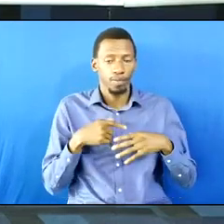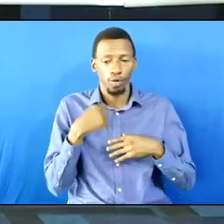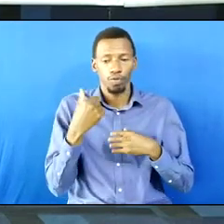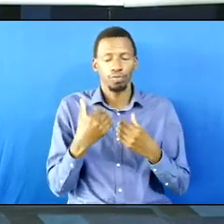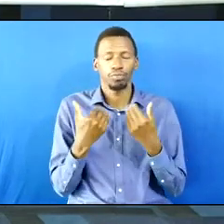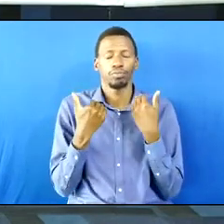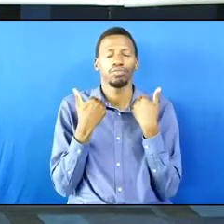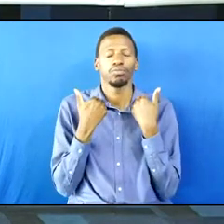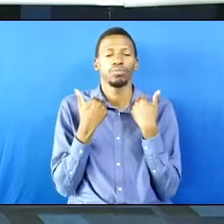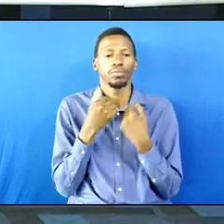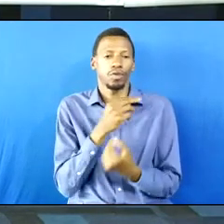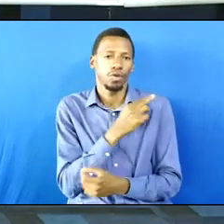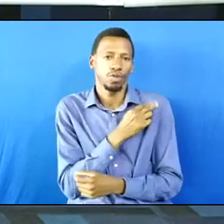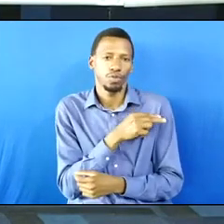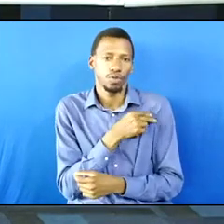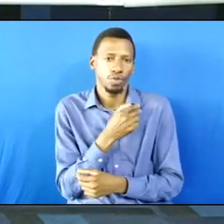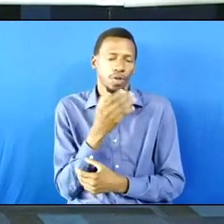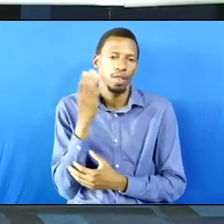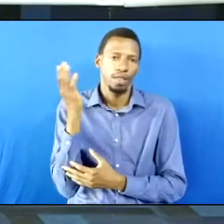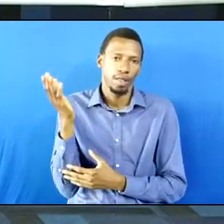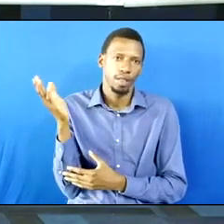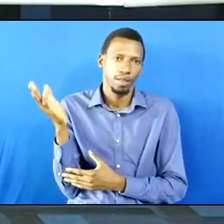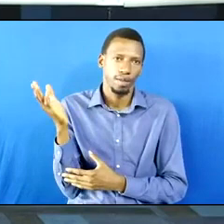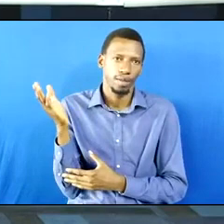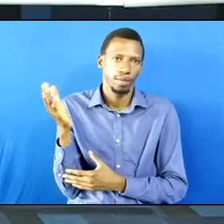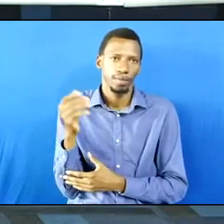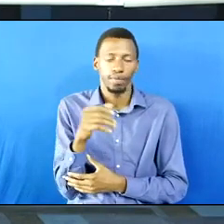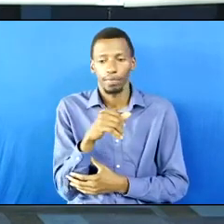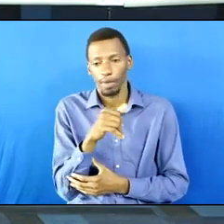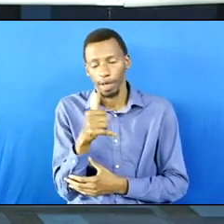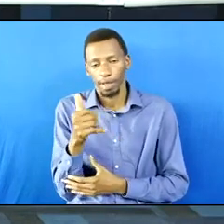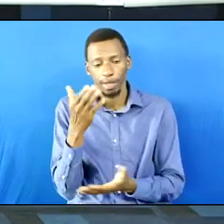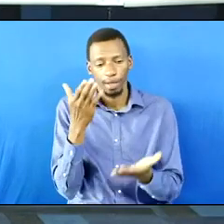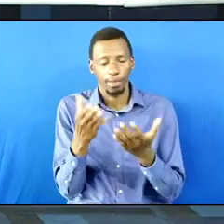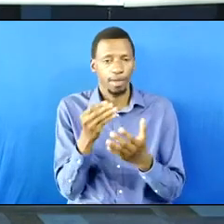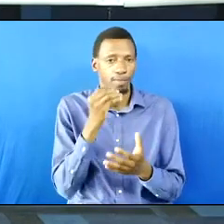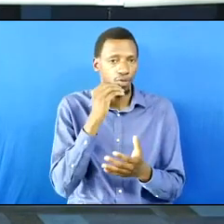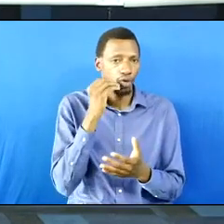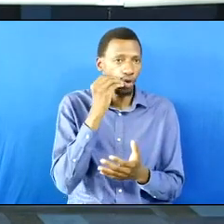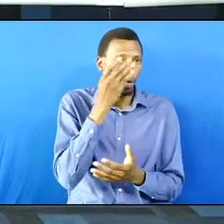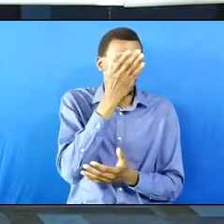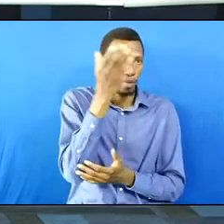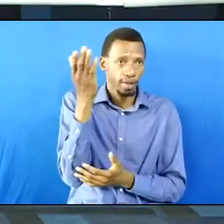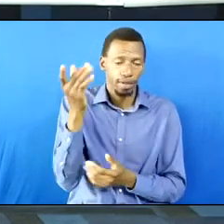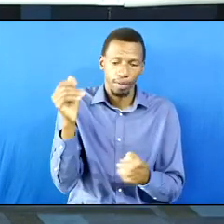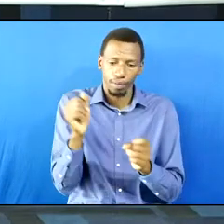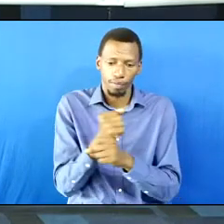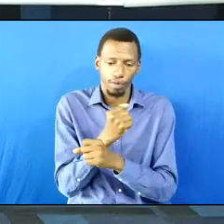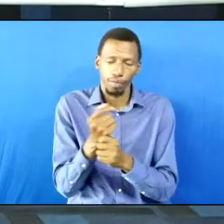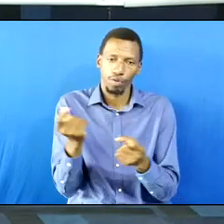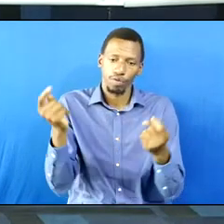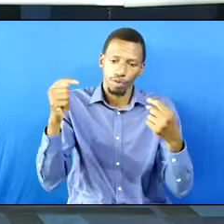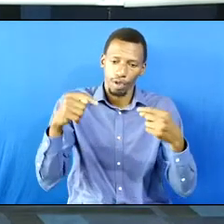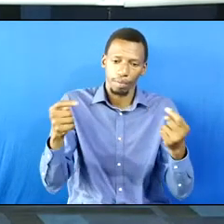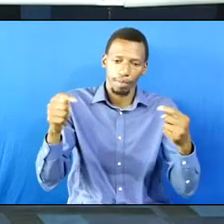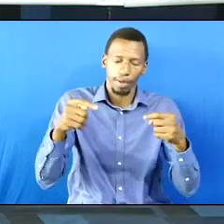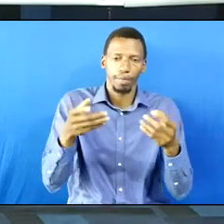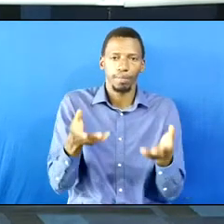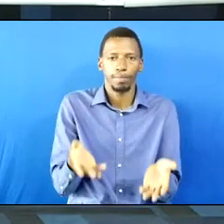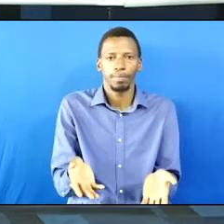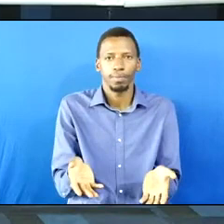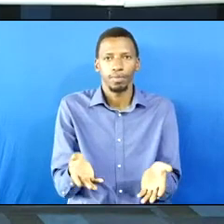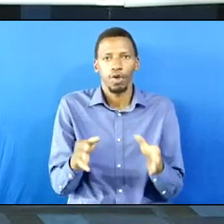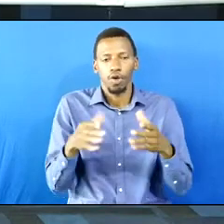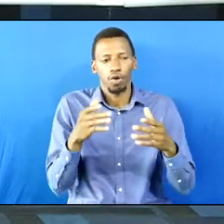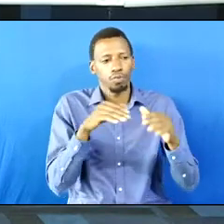hospitals. Some might be at their homes, could not come to this place for worship or to attend their places